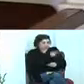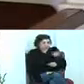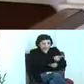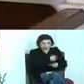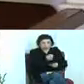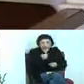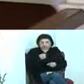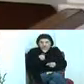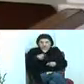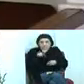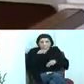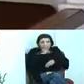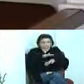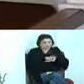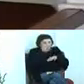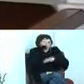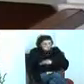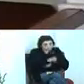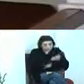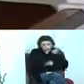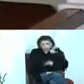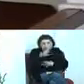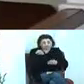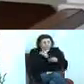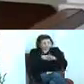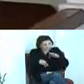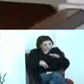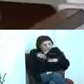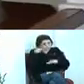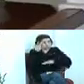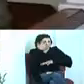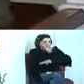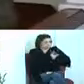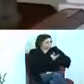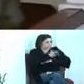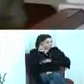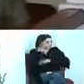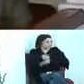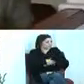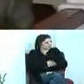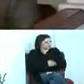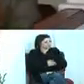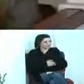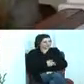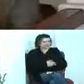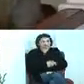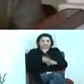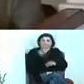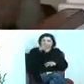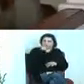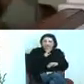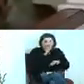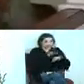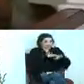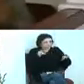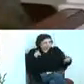on that cross in his resurrection in 3 days. God is